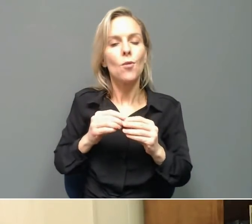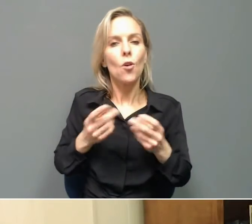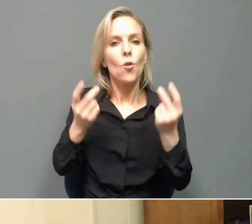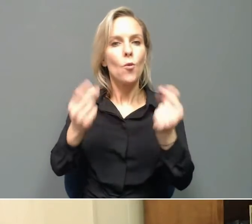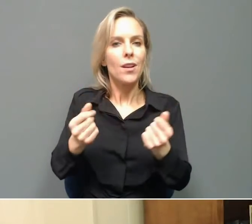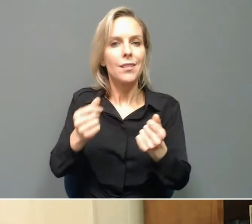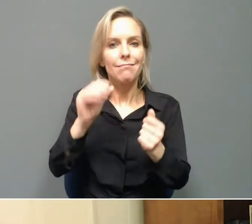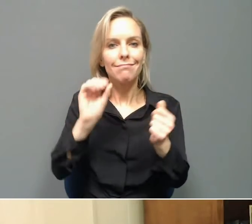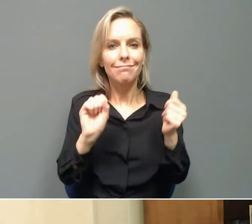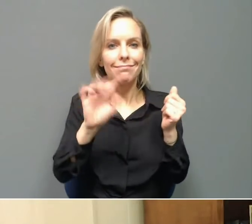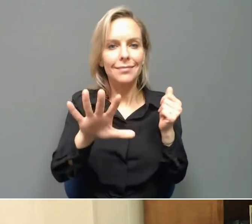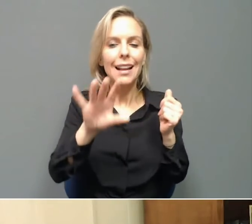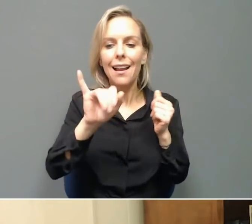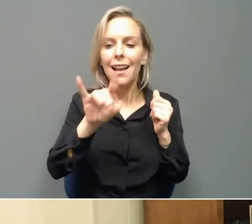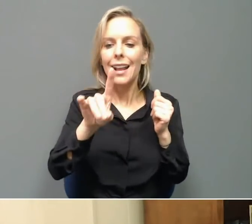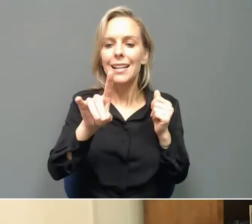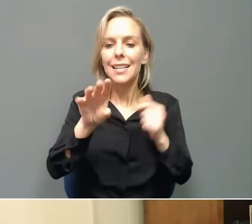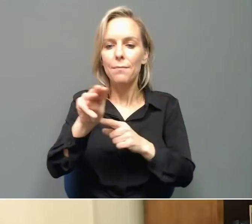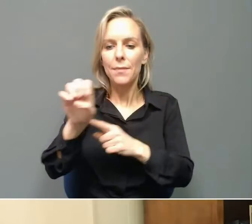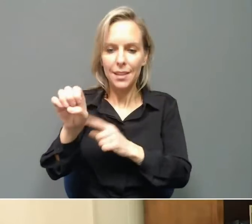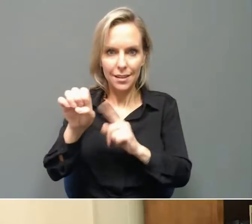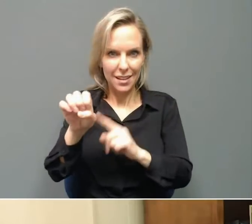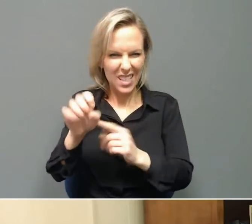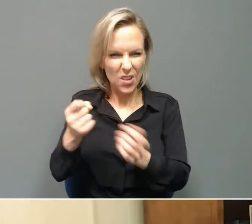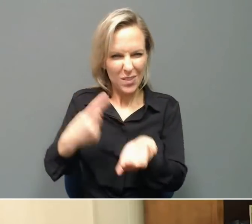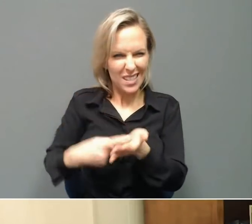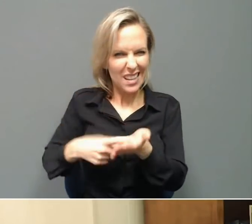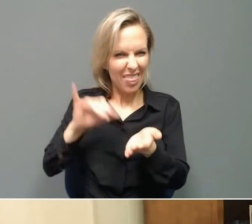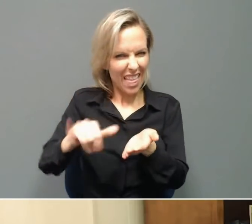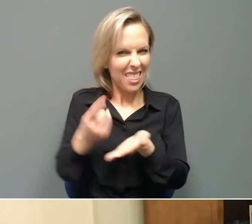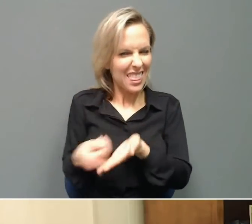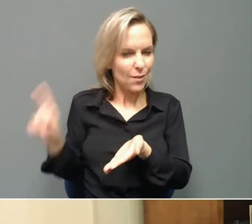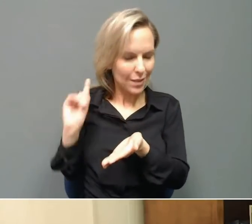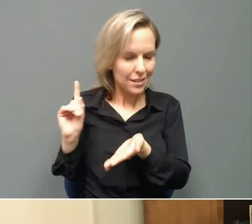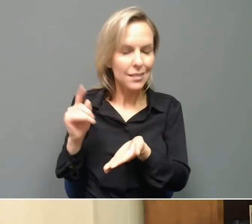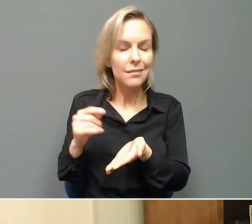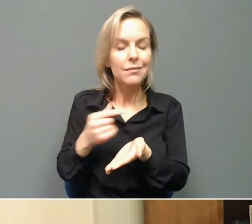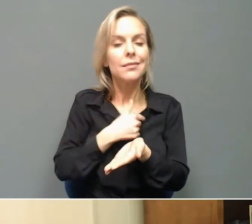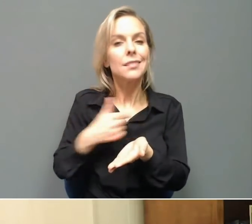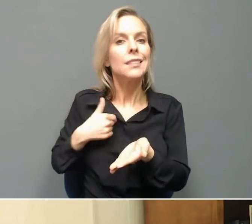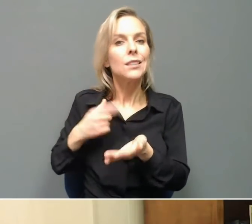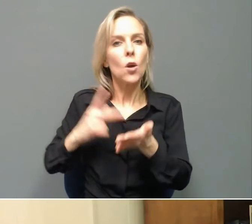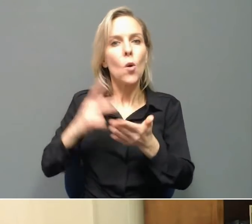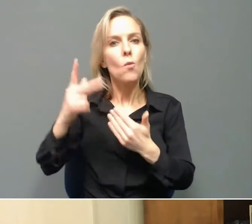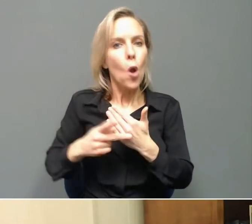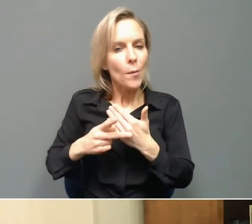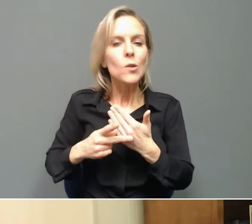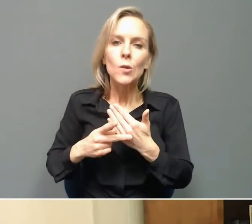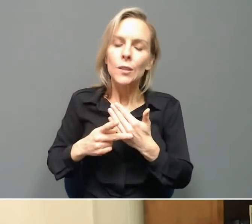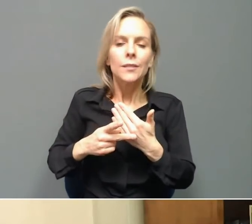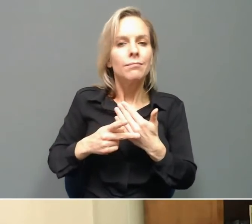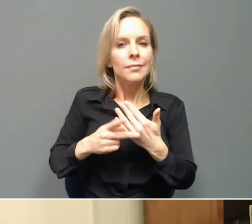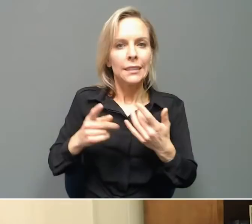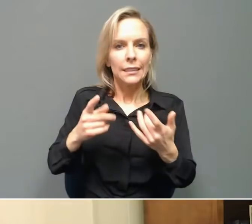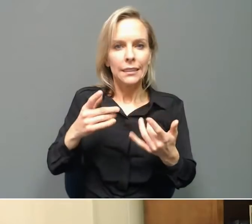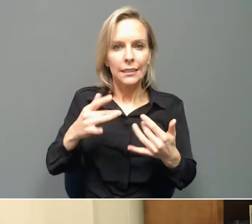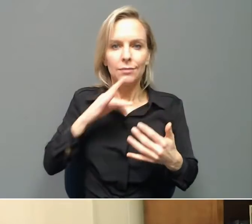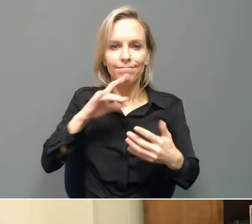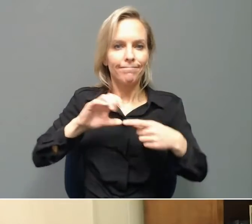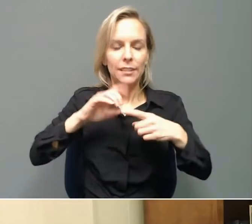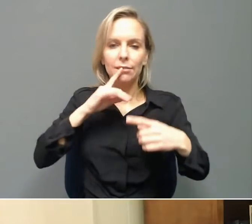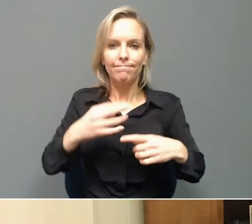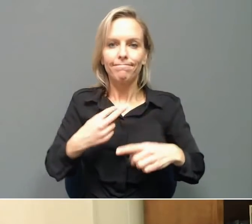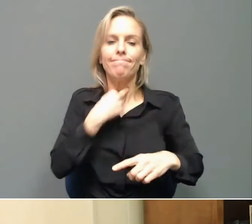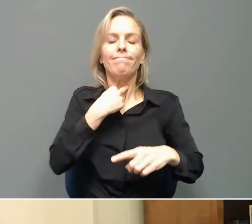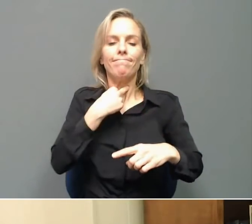ID Me that we discussed last week. We've had some programming constraints, so now that will not roll out till next